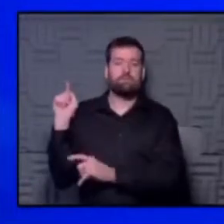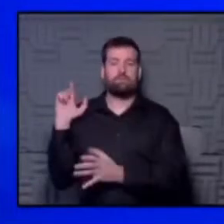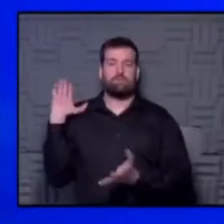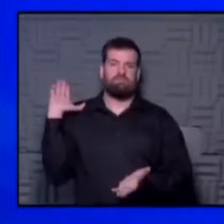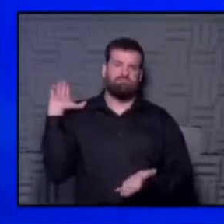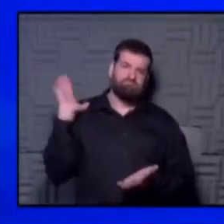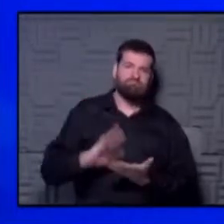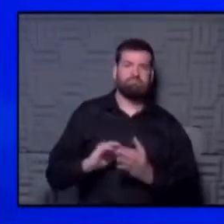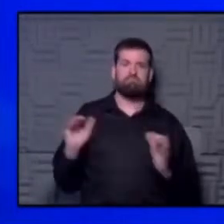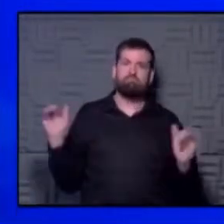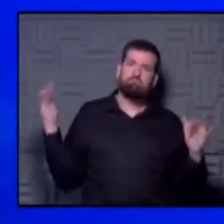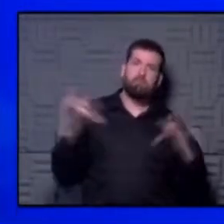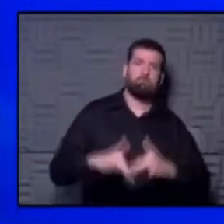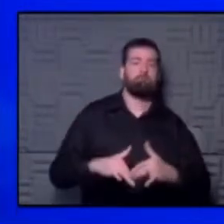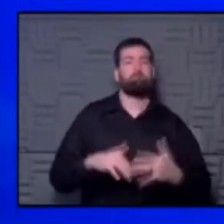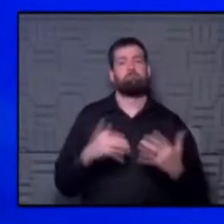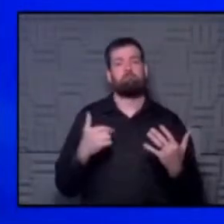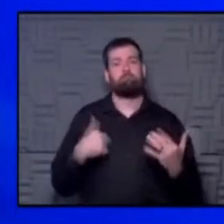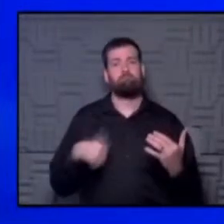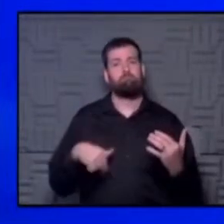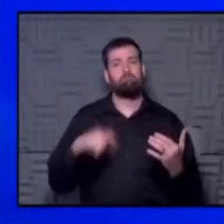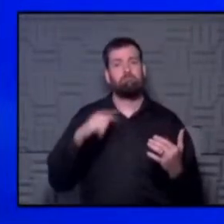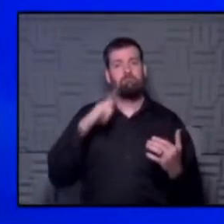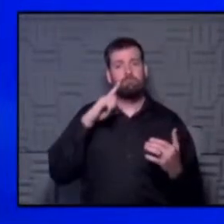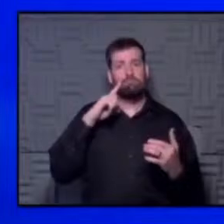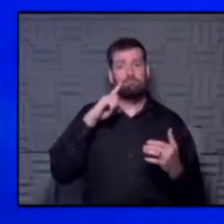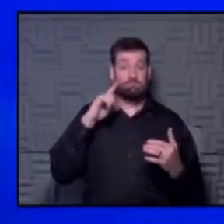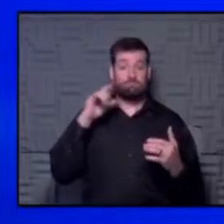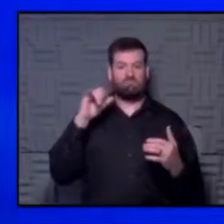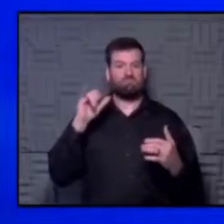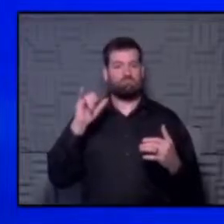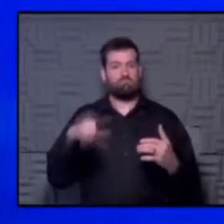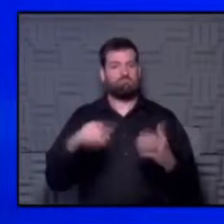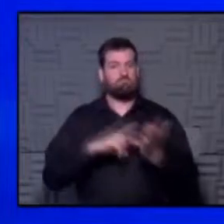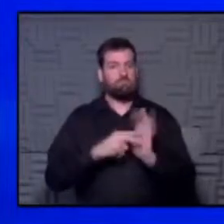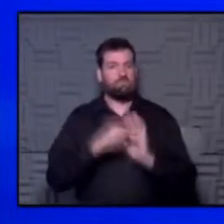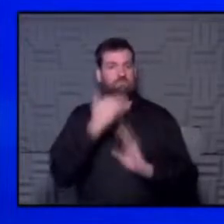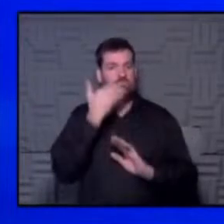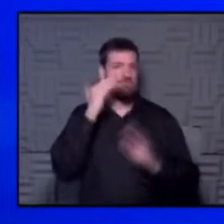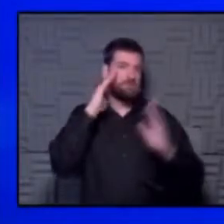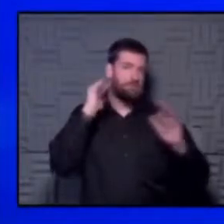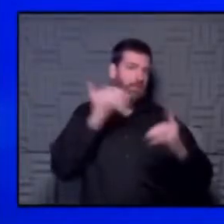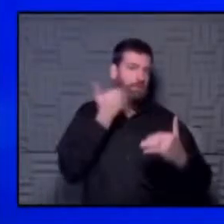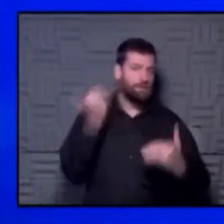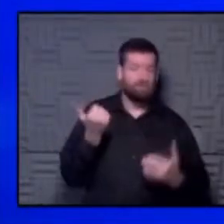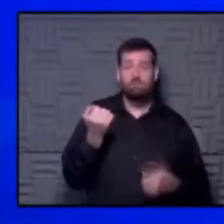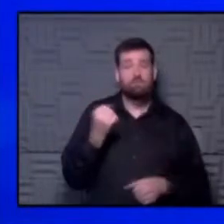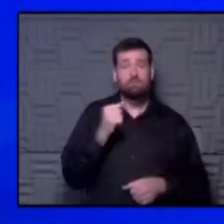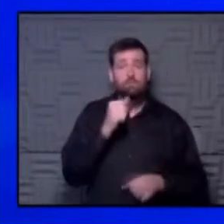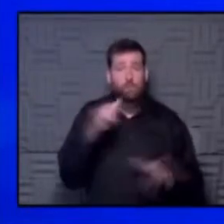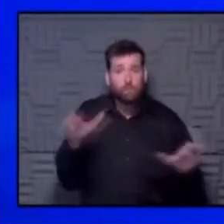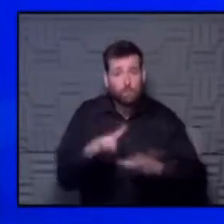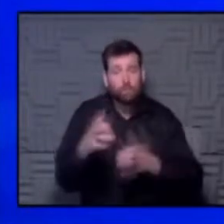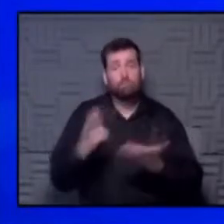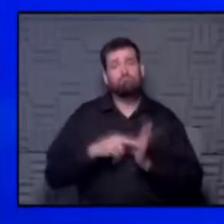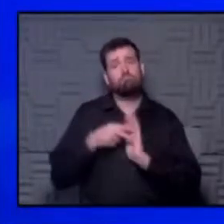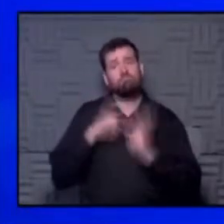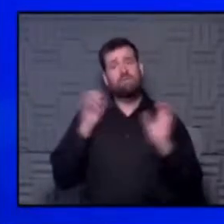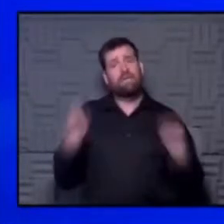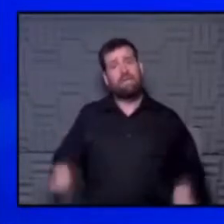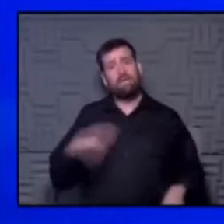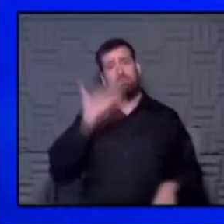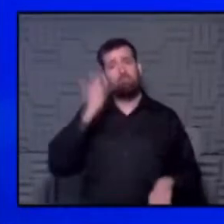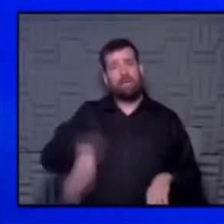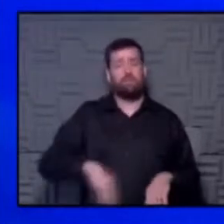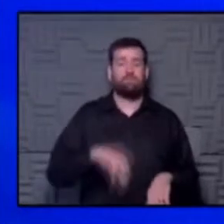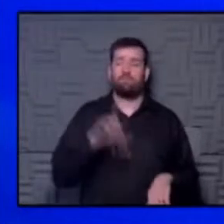sizes, I think we have to expect the best. That'll allow us to expect the best. But if we don't do things, then it can be bad. And that's